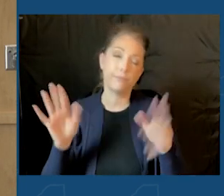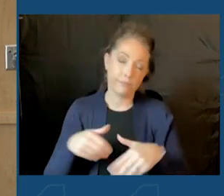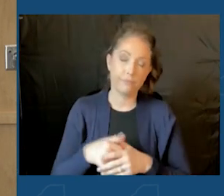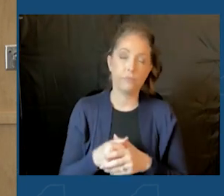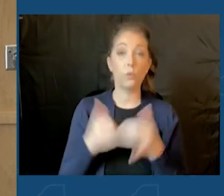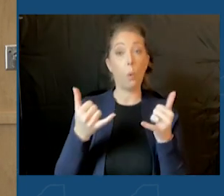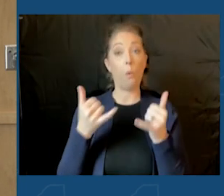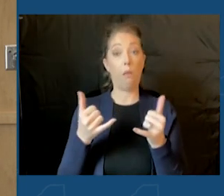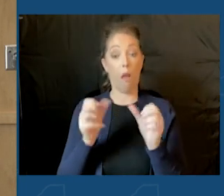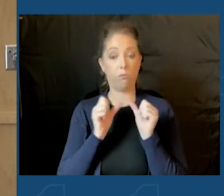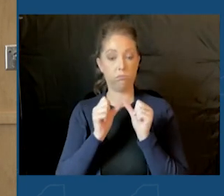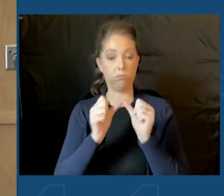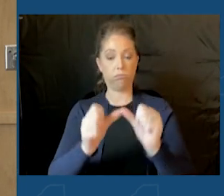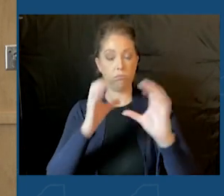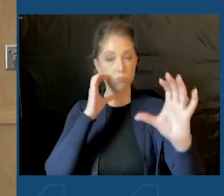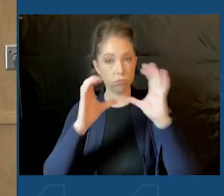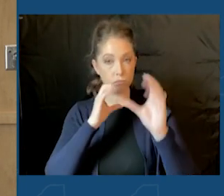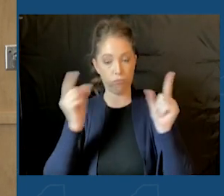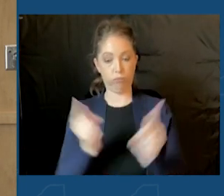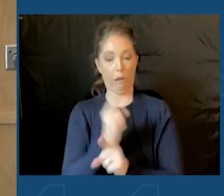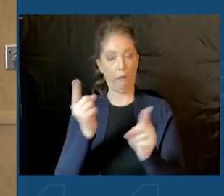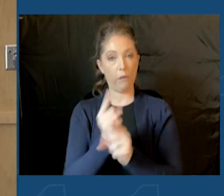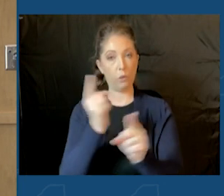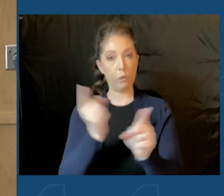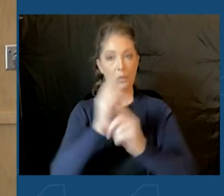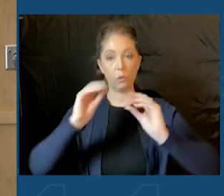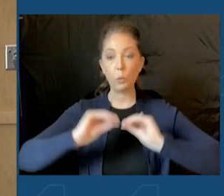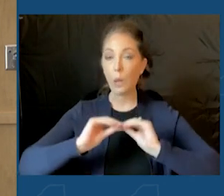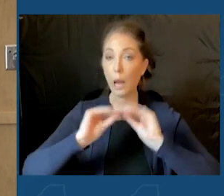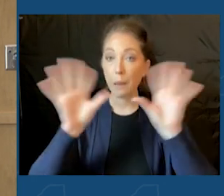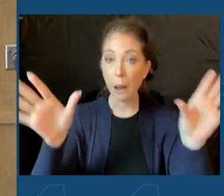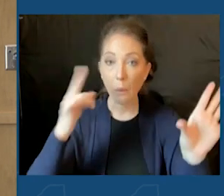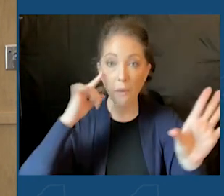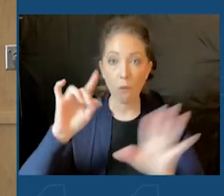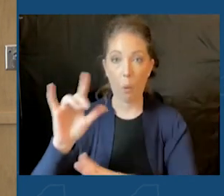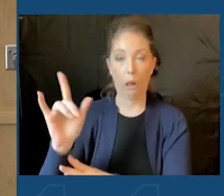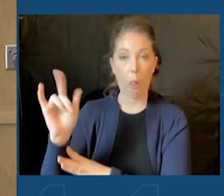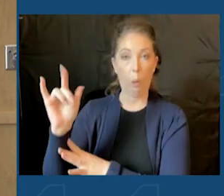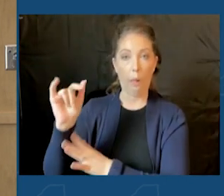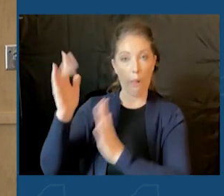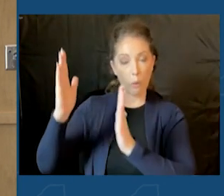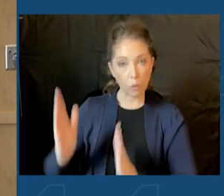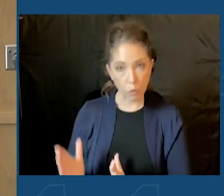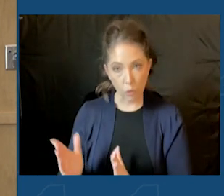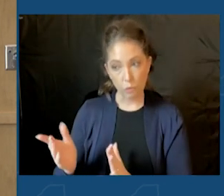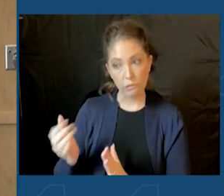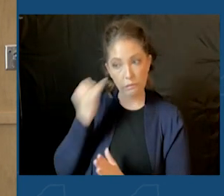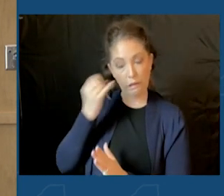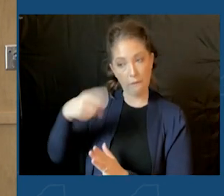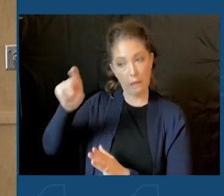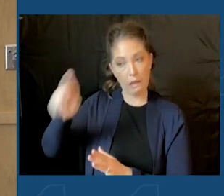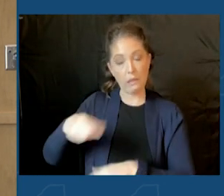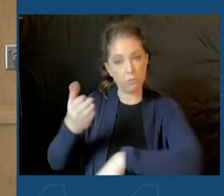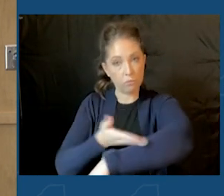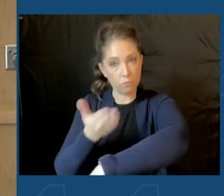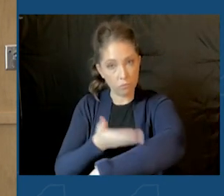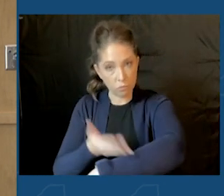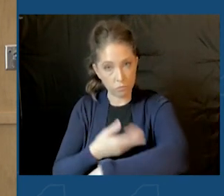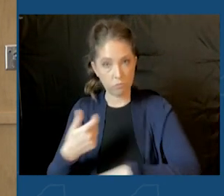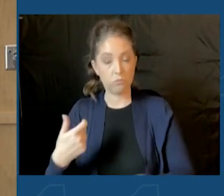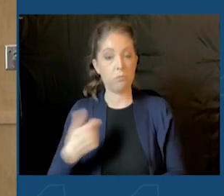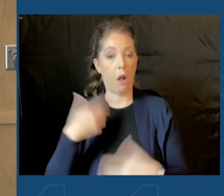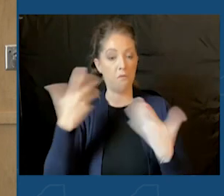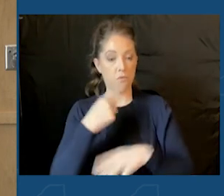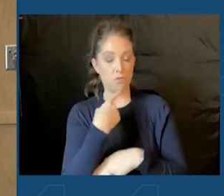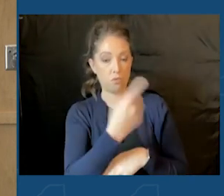regularly with transparency to Long Islanders who need service, will need restoration if this happens. And I've directed the Department of Public Service